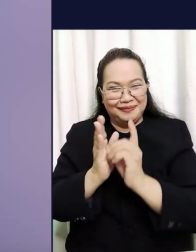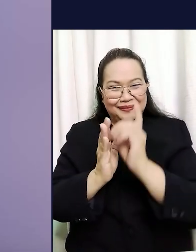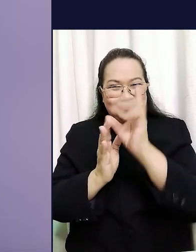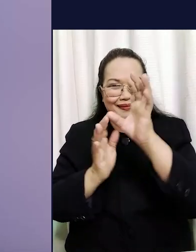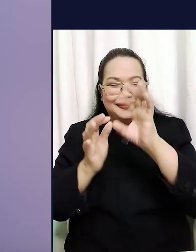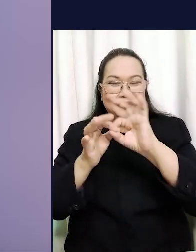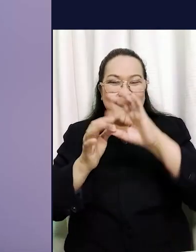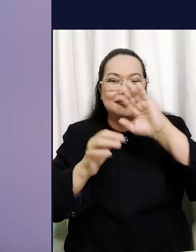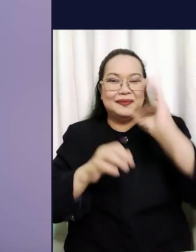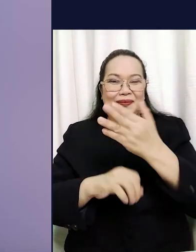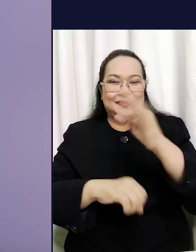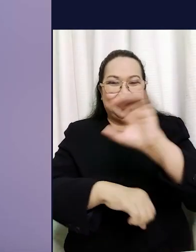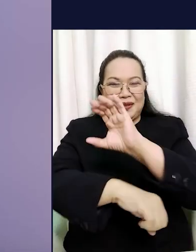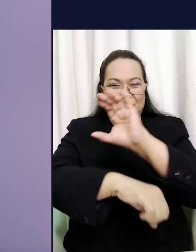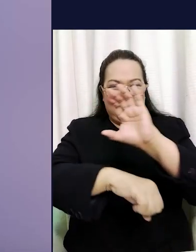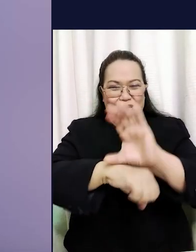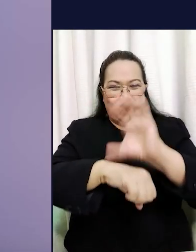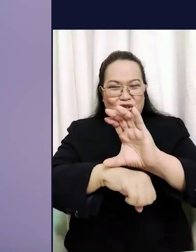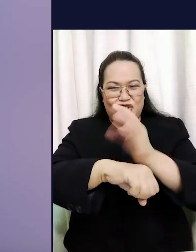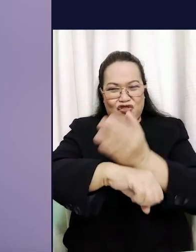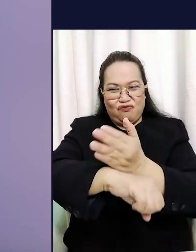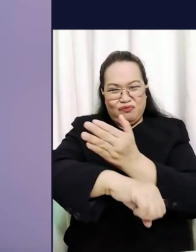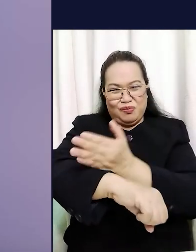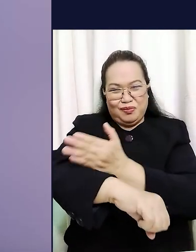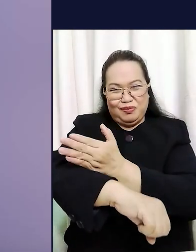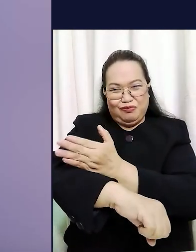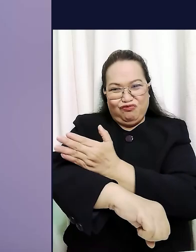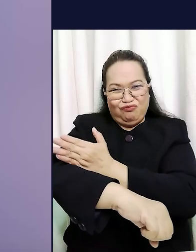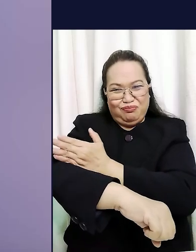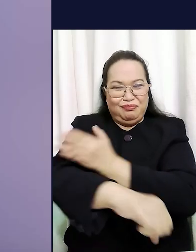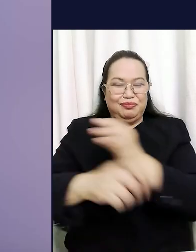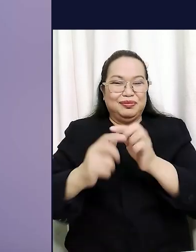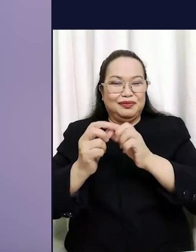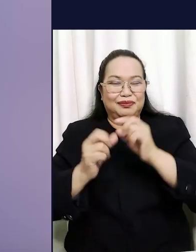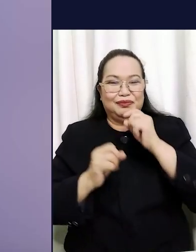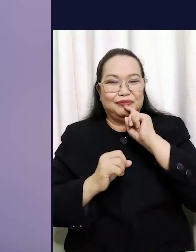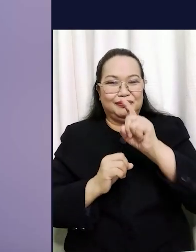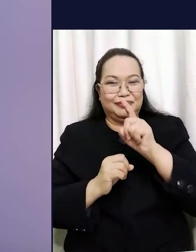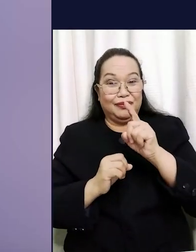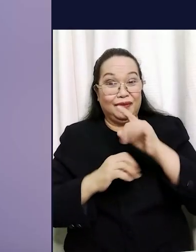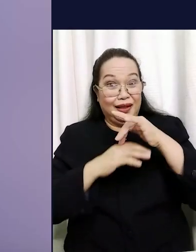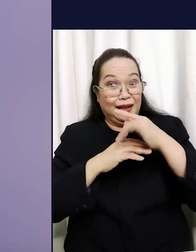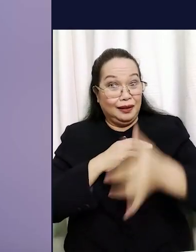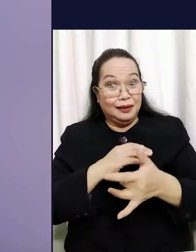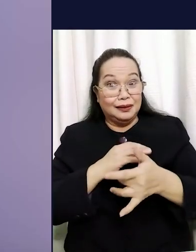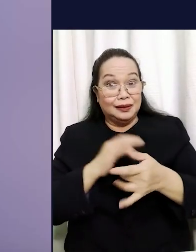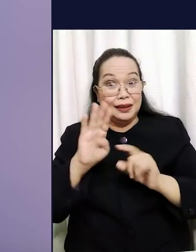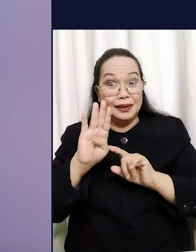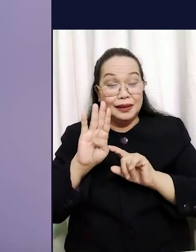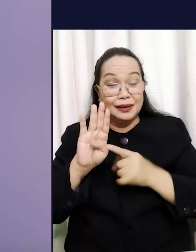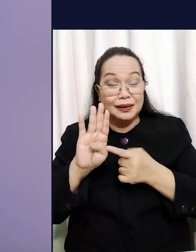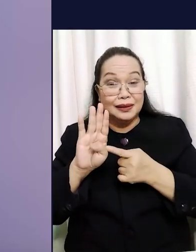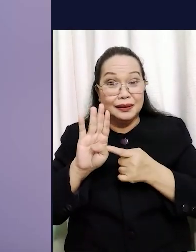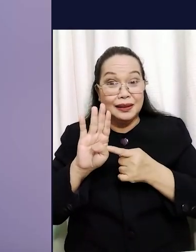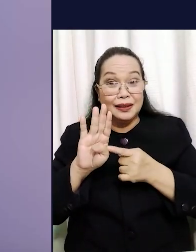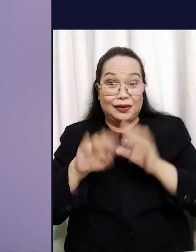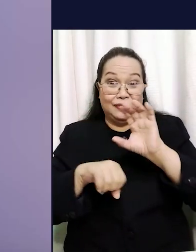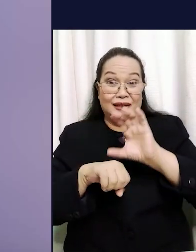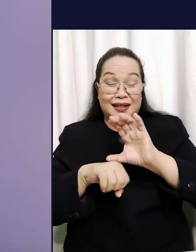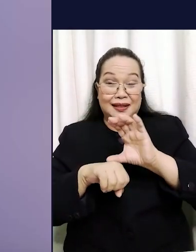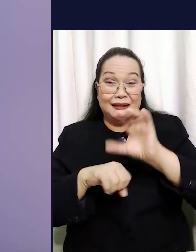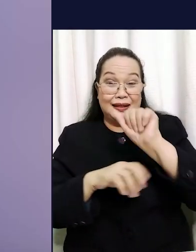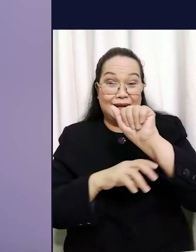these spiritual gifts as primarily a developmental stage of the